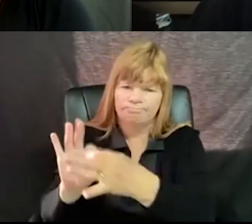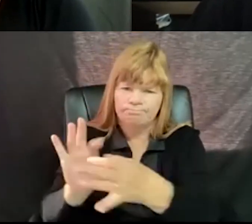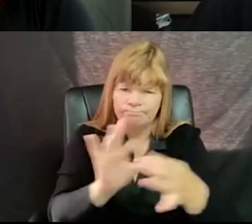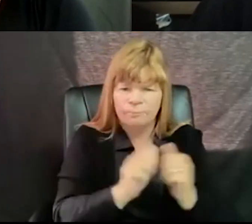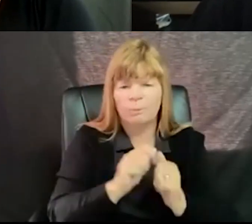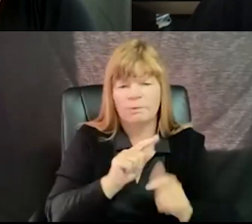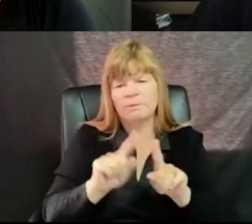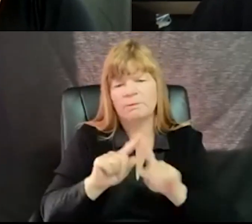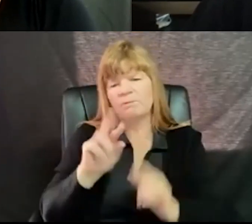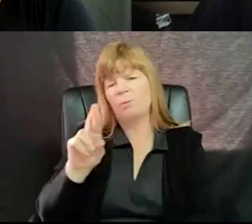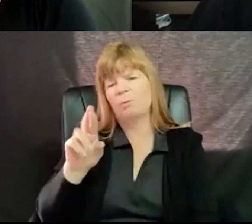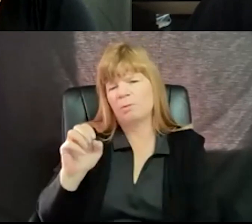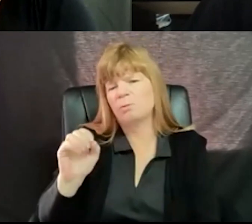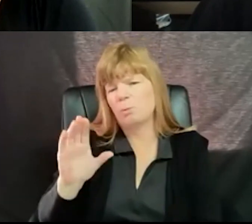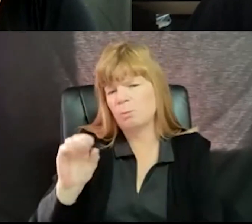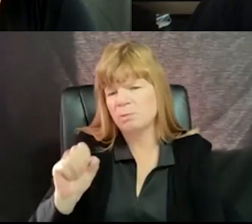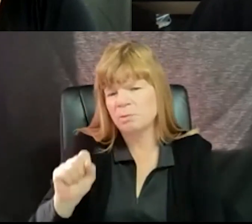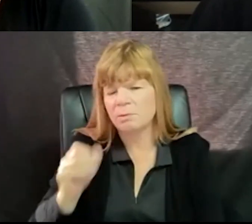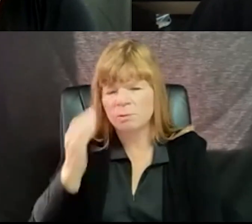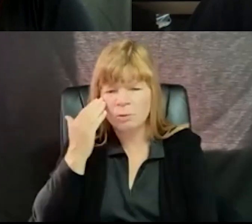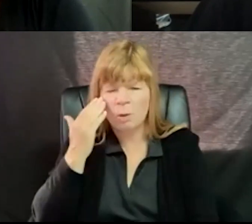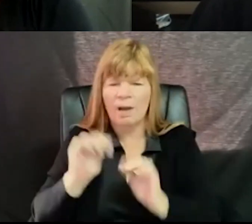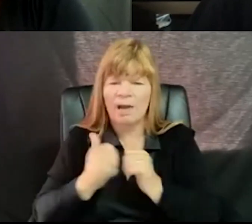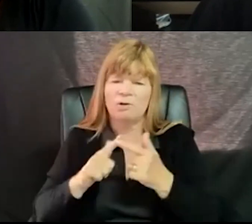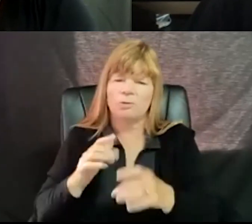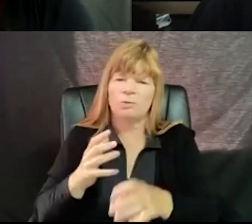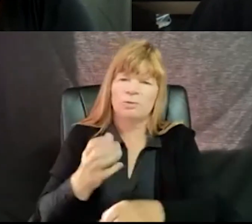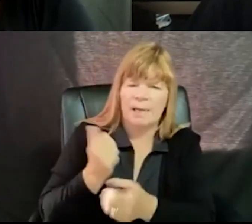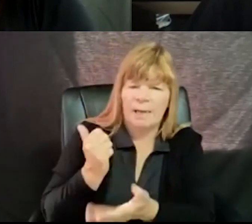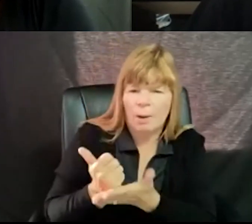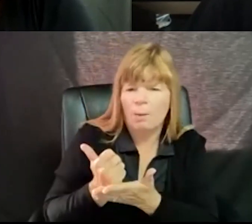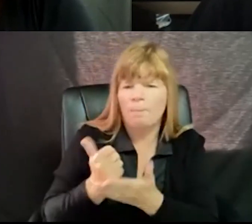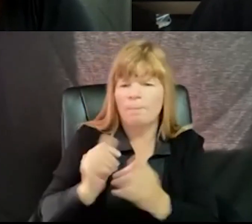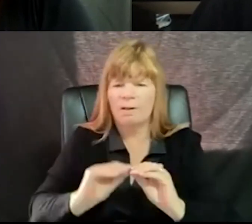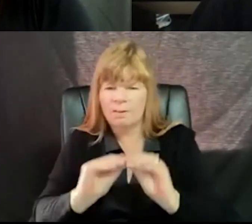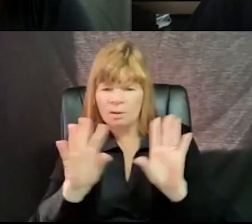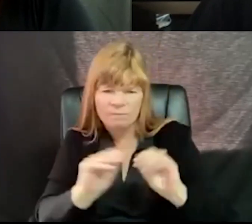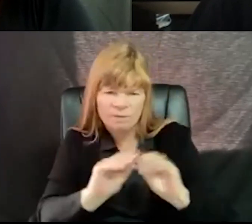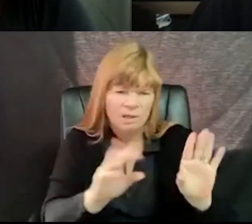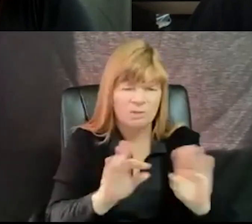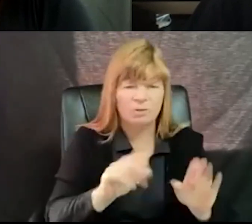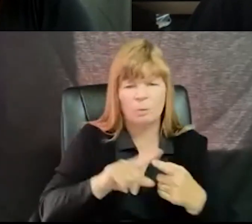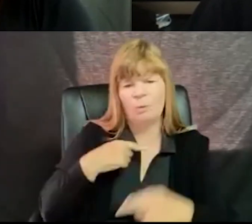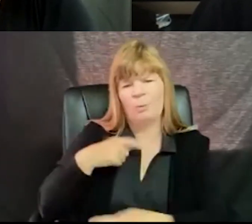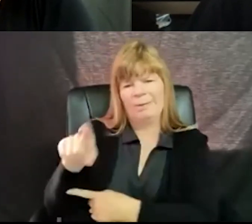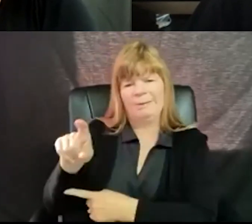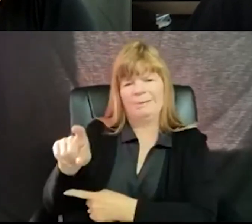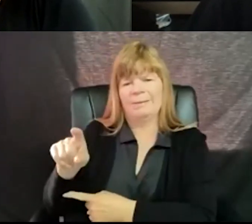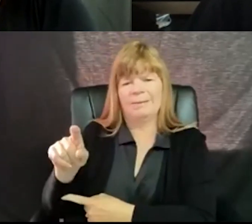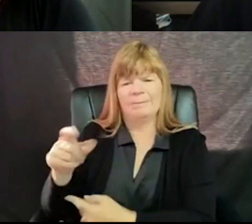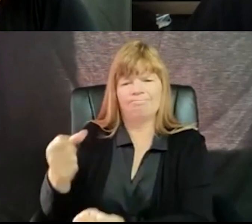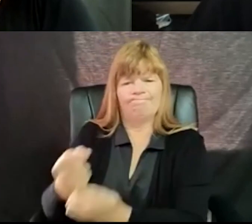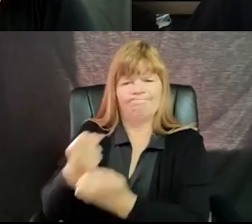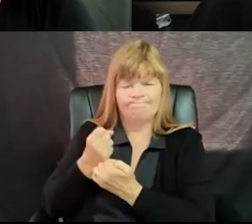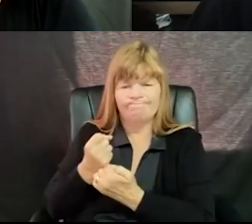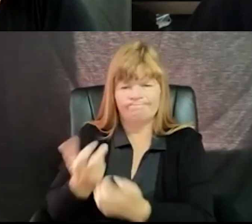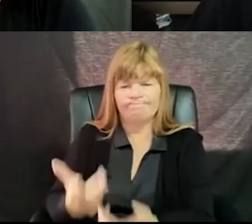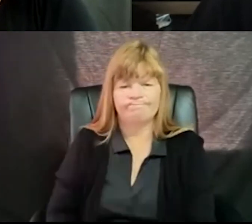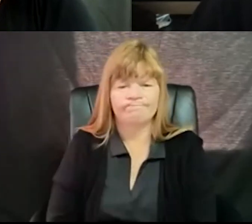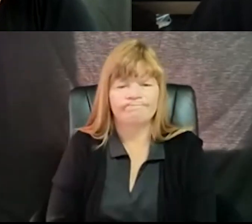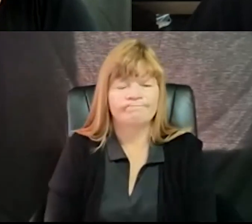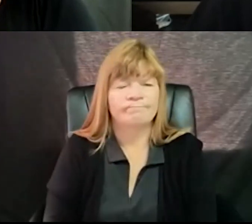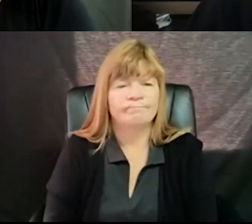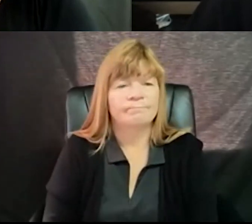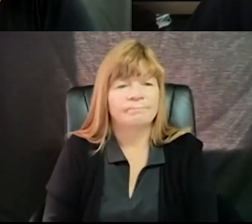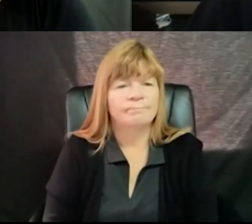to know how to get help and clarification on things when you need assistance in navigating this journey.